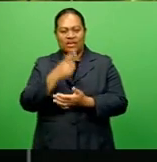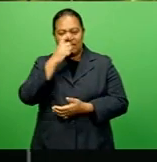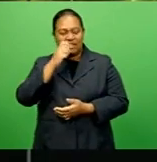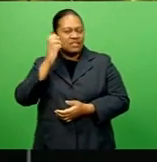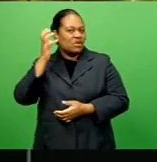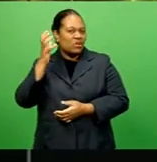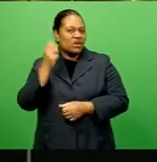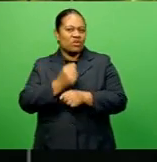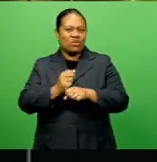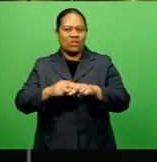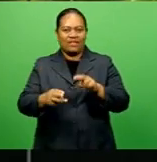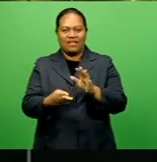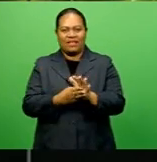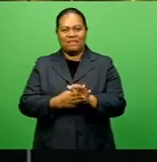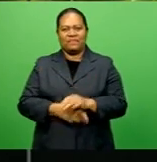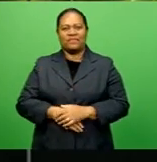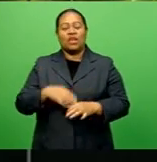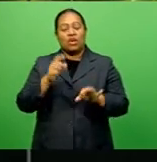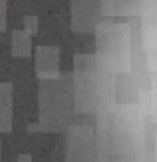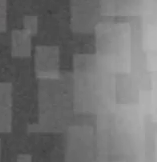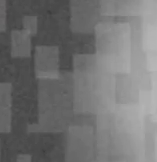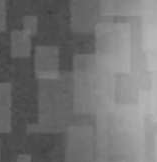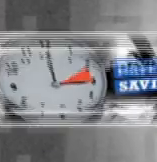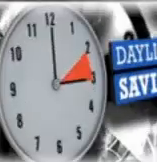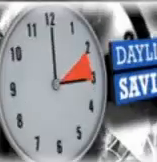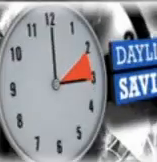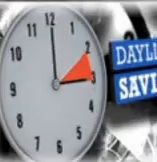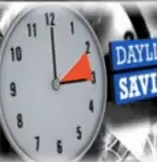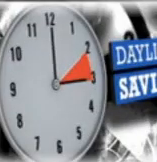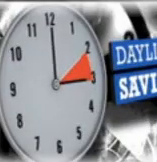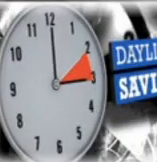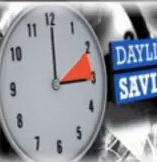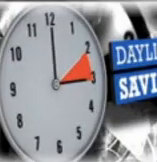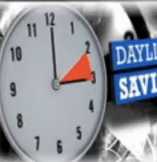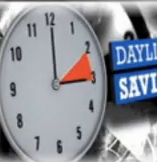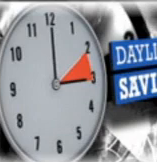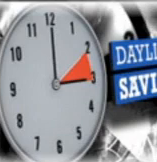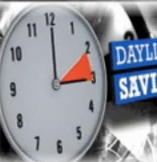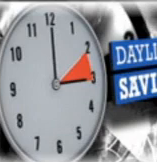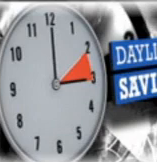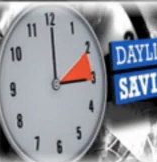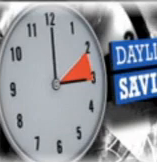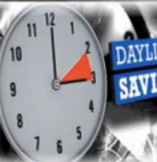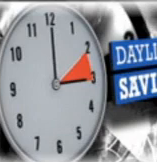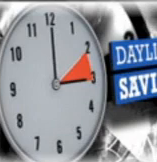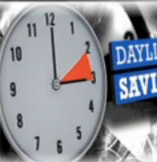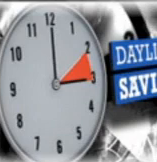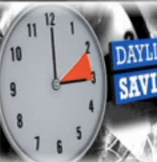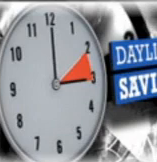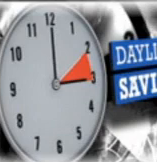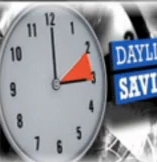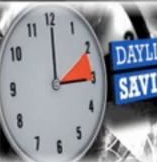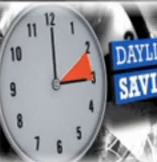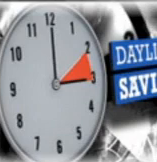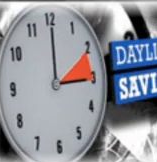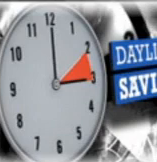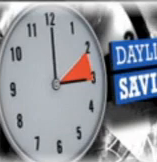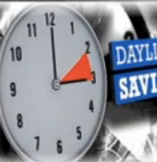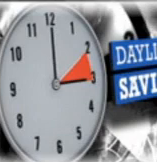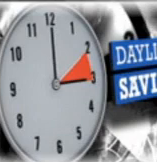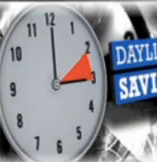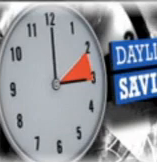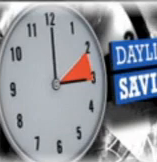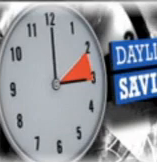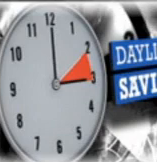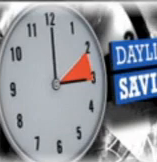radio station Gold FM. To our poll question, last week we asked, should next year's daylight savings be extended for a